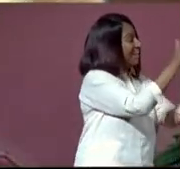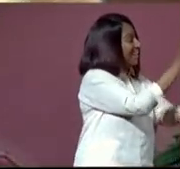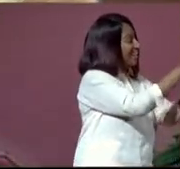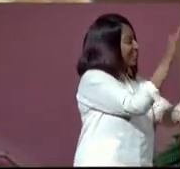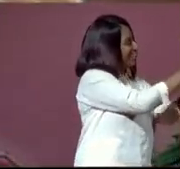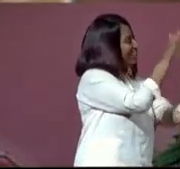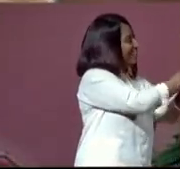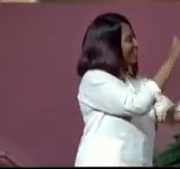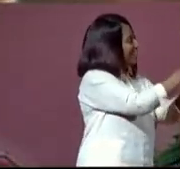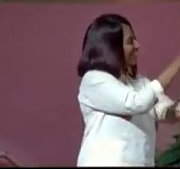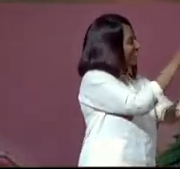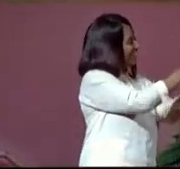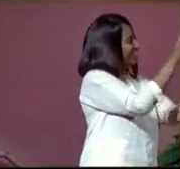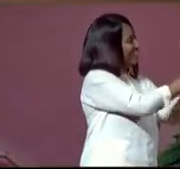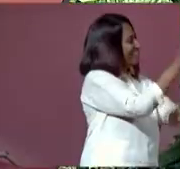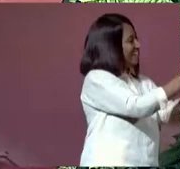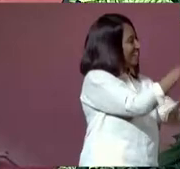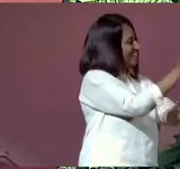just,